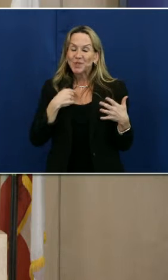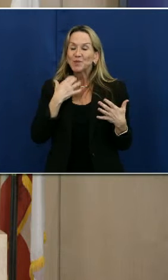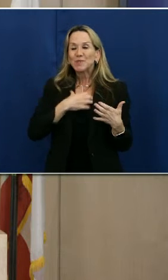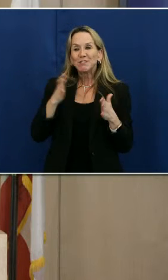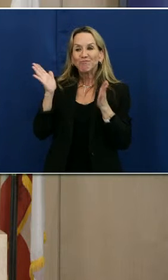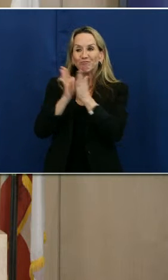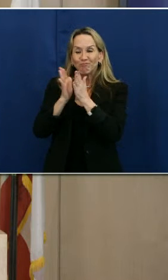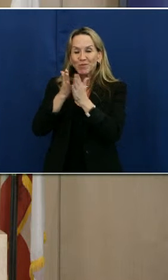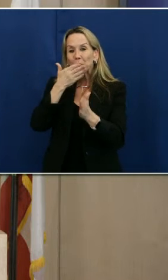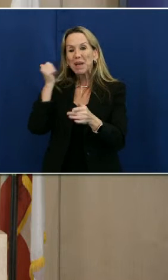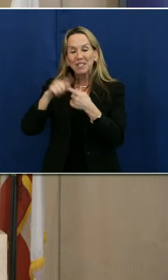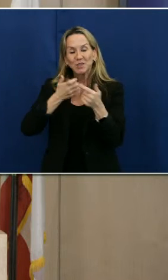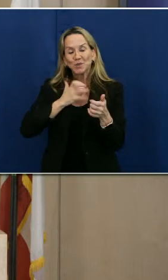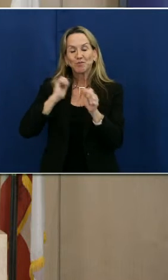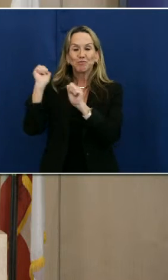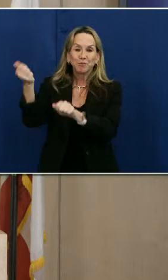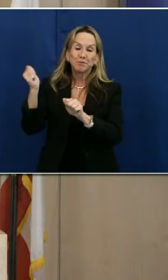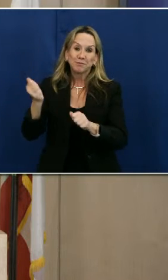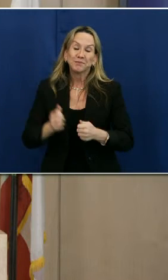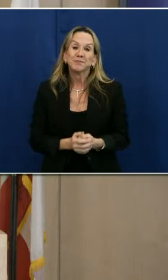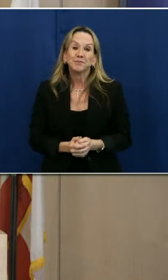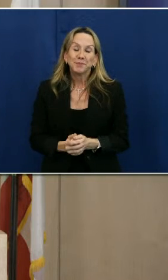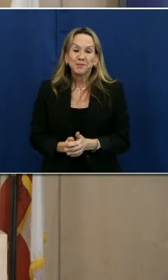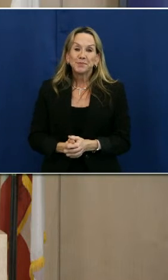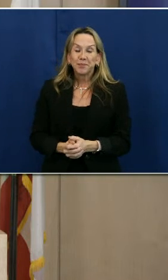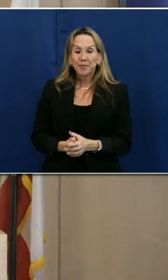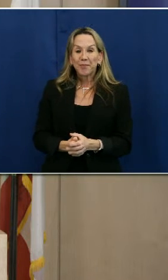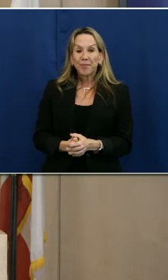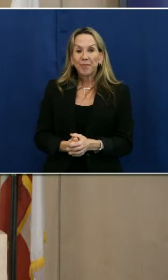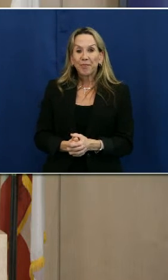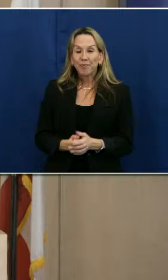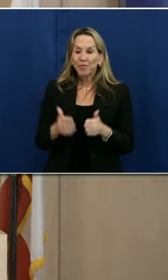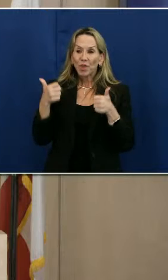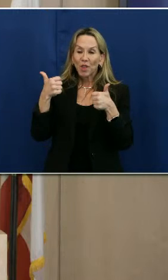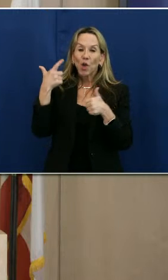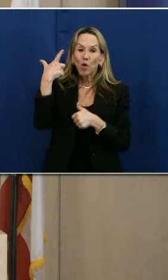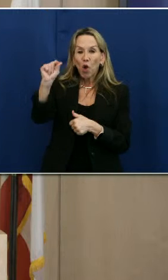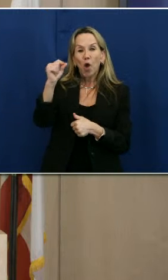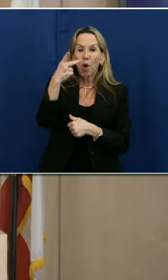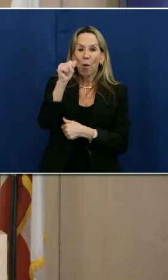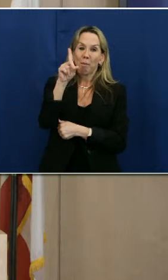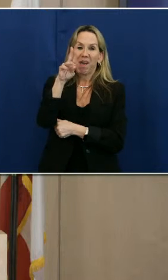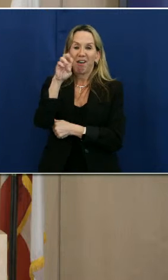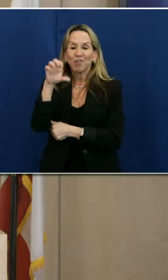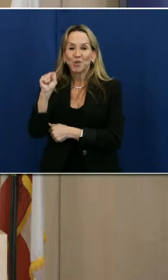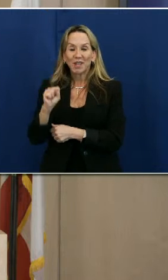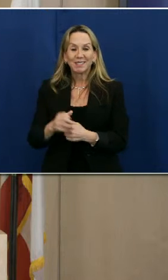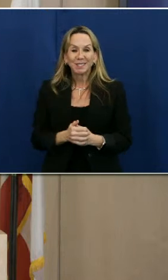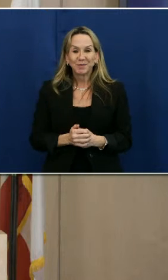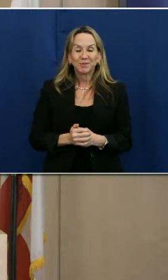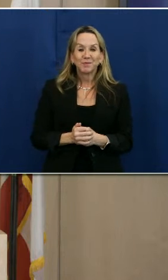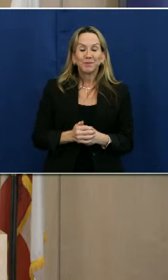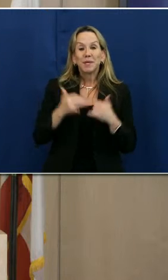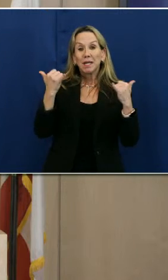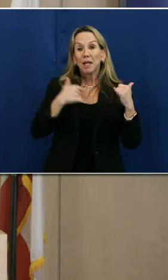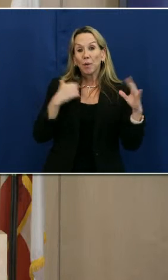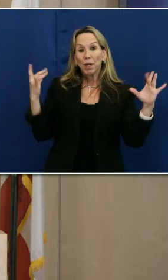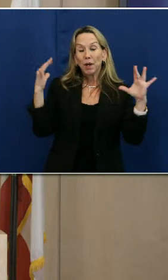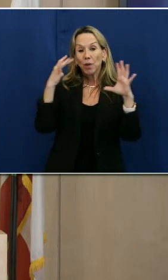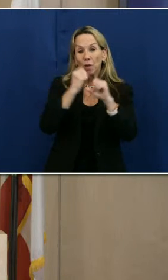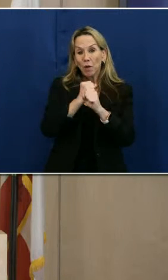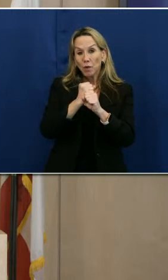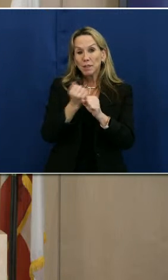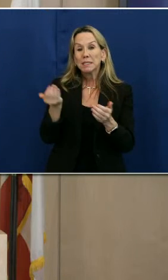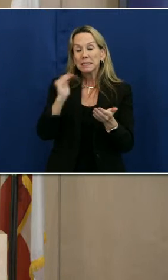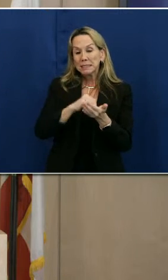best in this wild card playoff series. So go Padres. With that, we will close today's briefing. We'll be